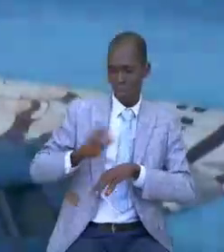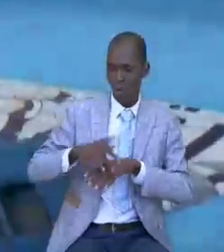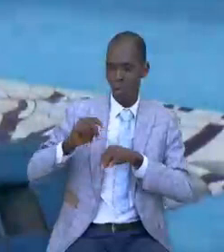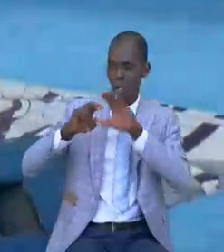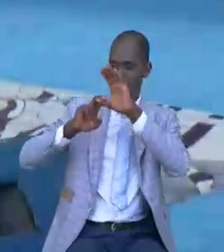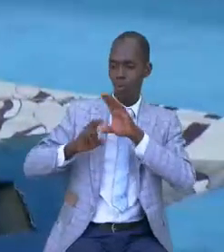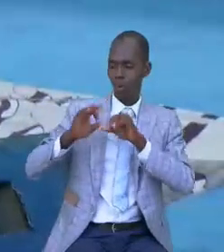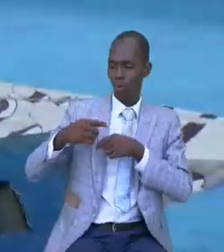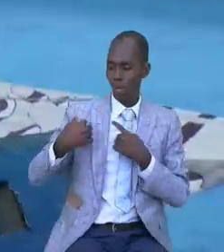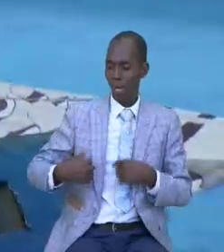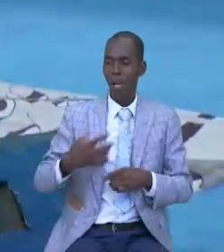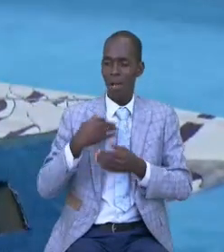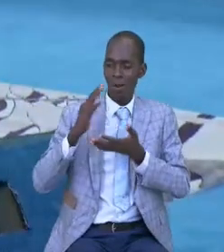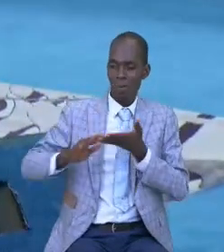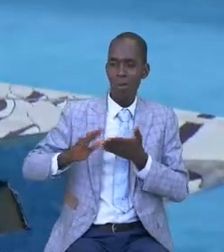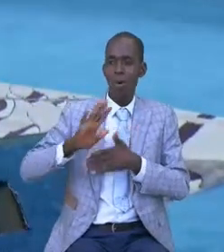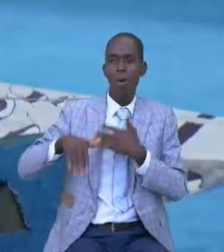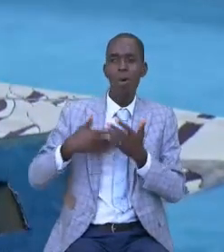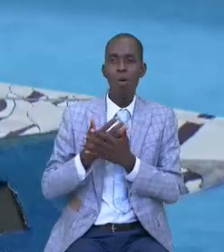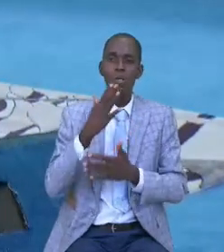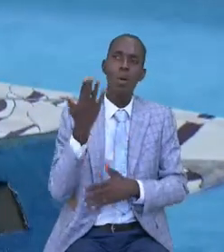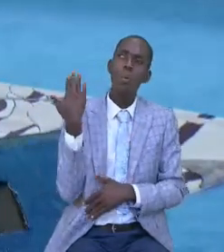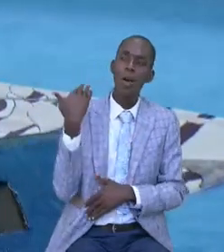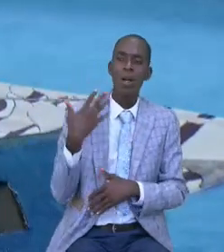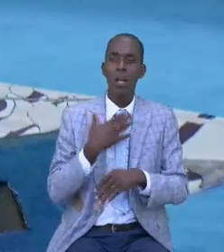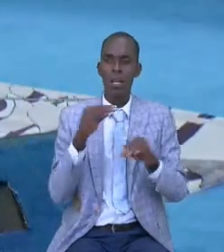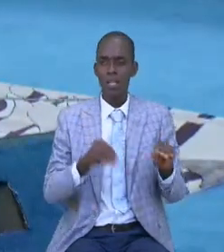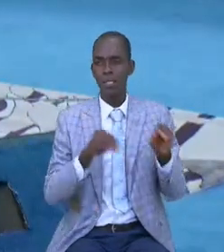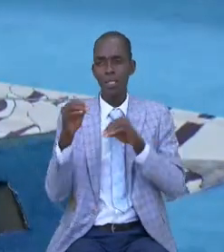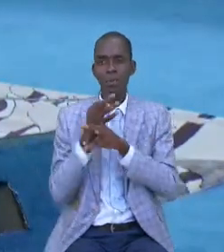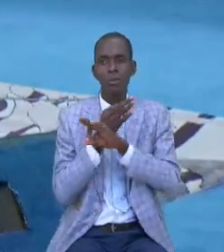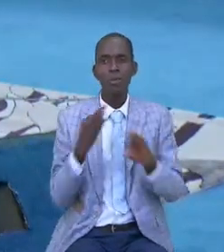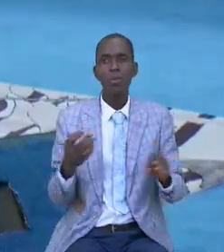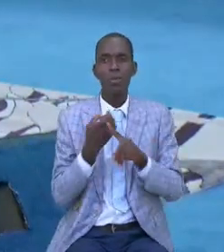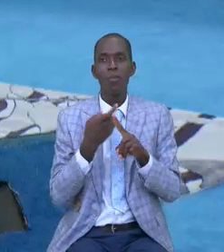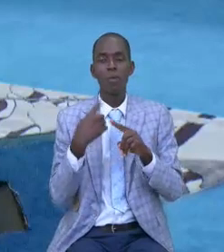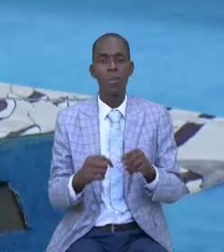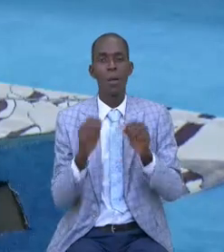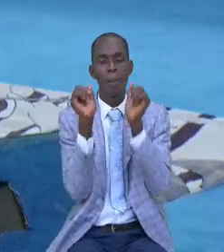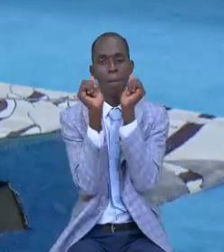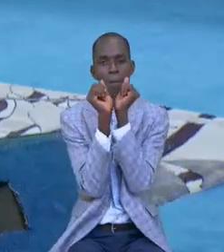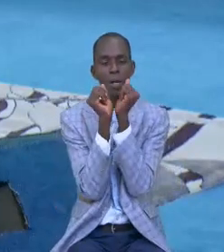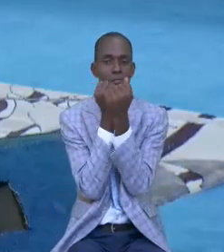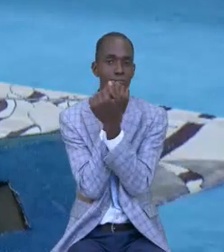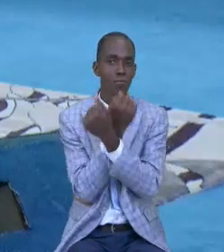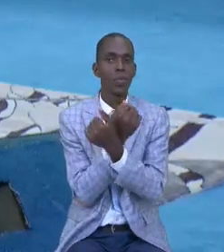then he forgives all the past. He sets you free from the bondage of the life of sinning.